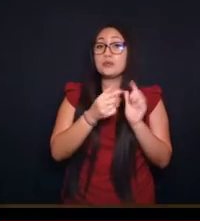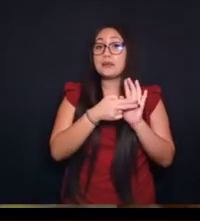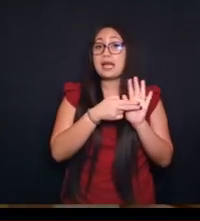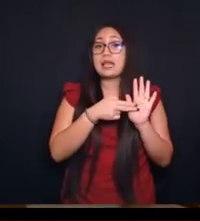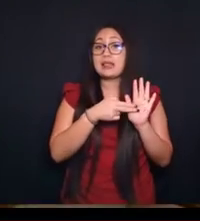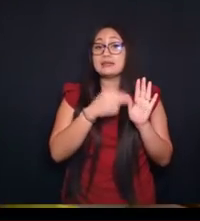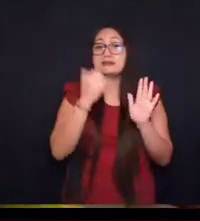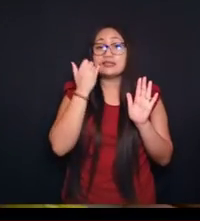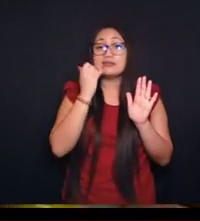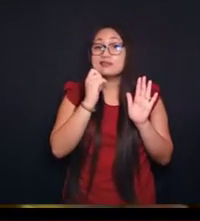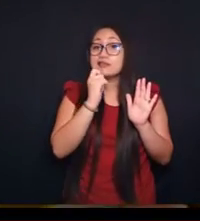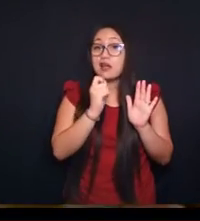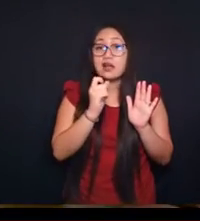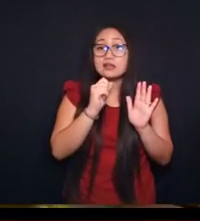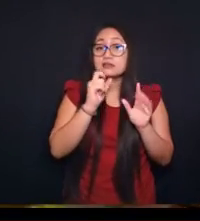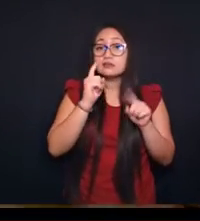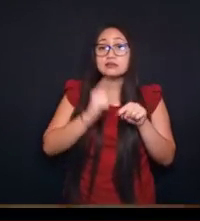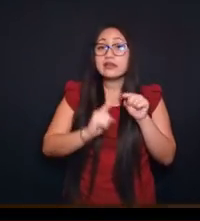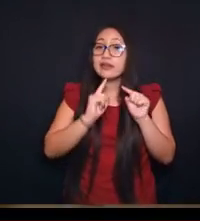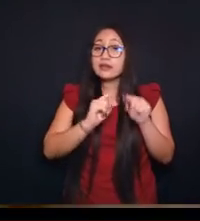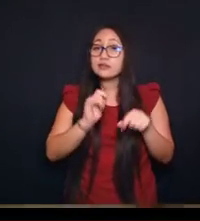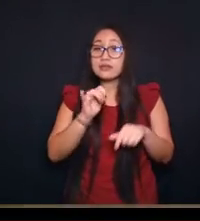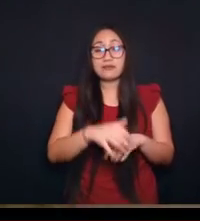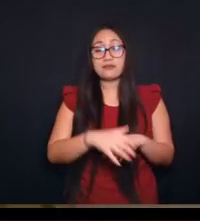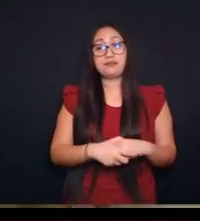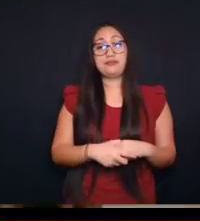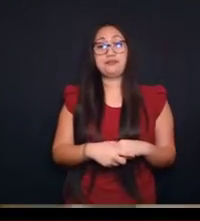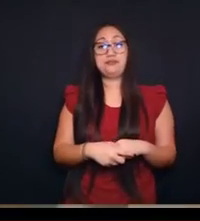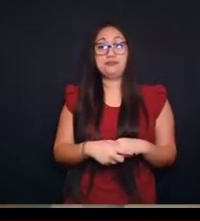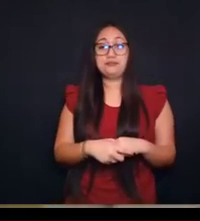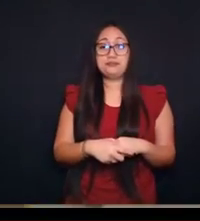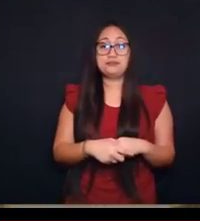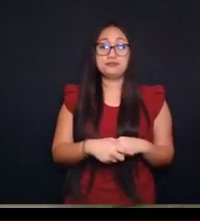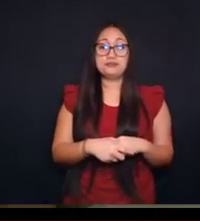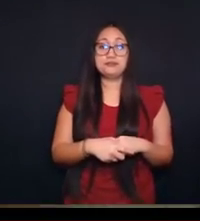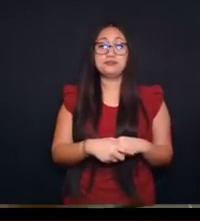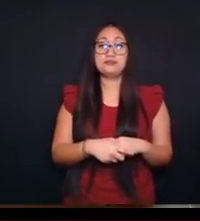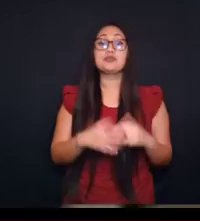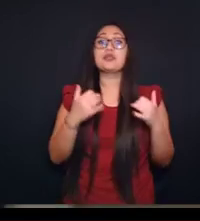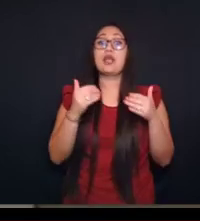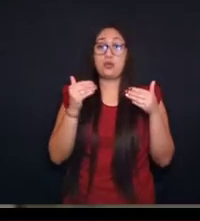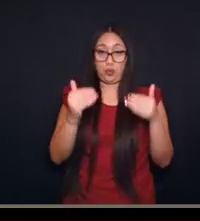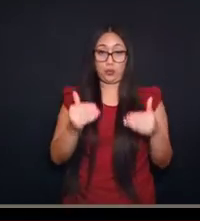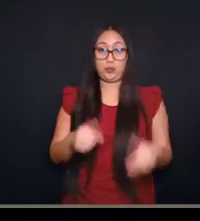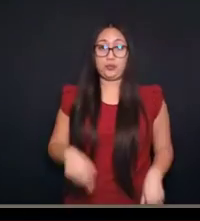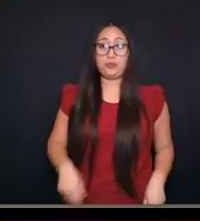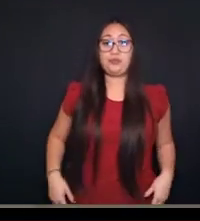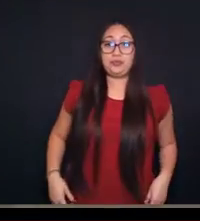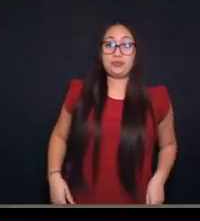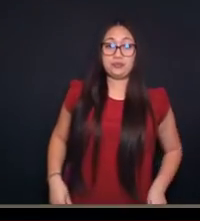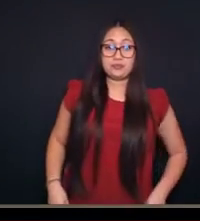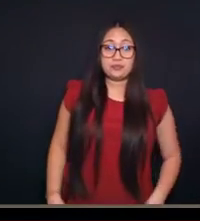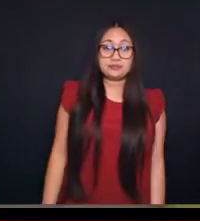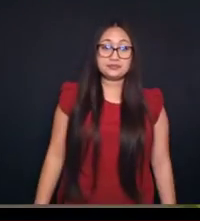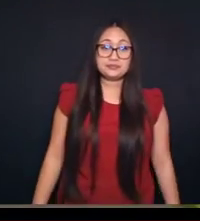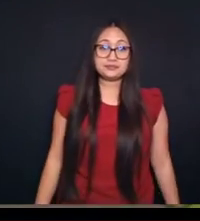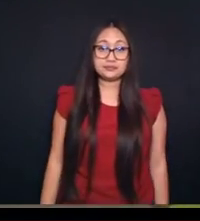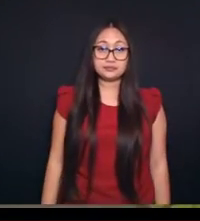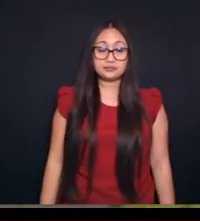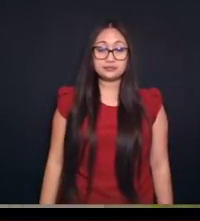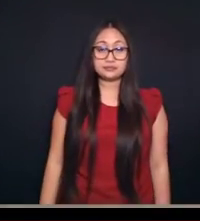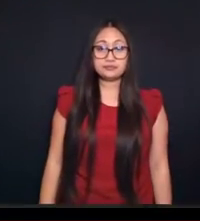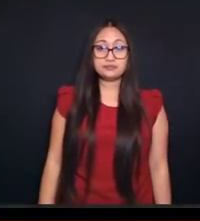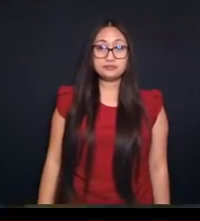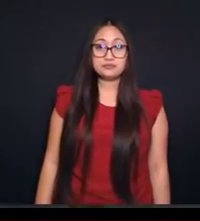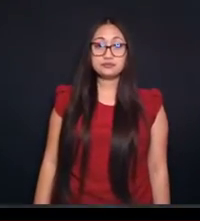to use it. Does everyone have it? Okay, now you can. Now go. That kids can go inland when